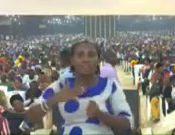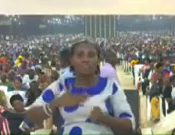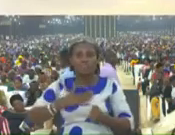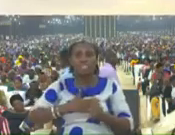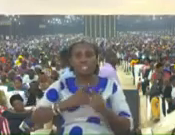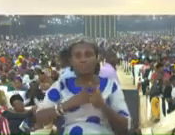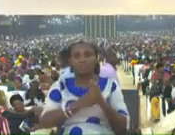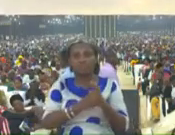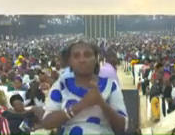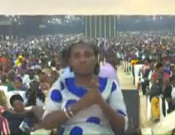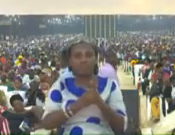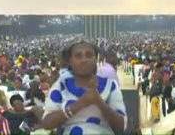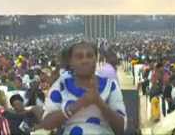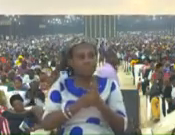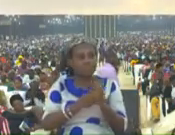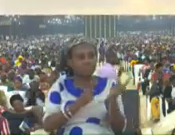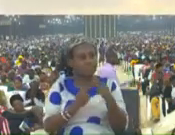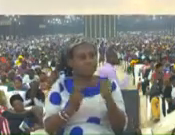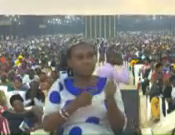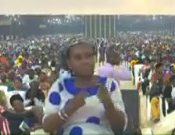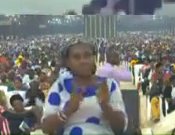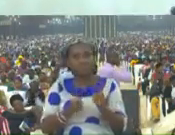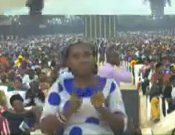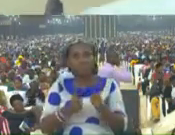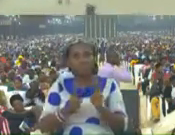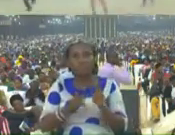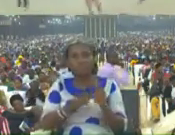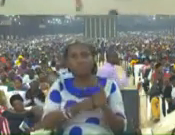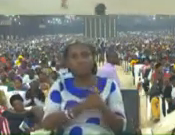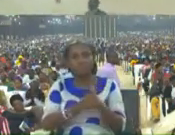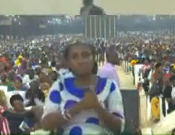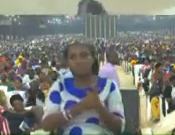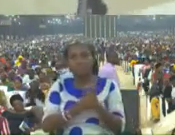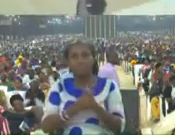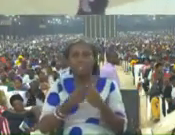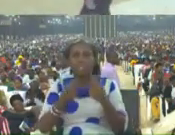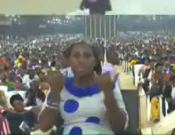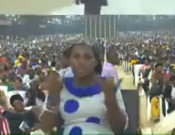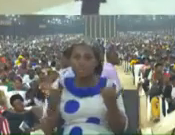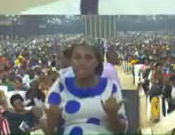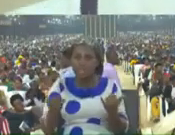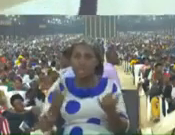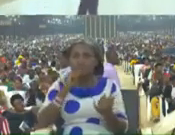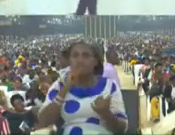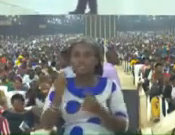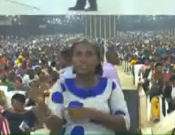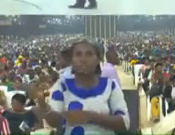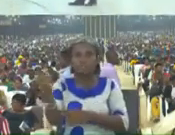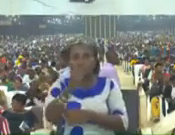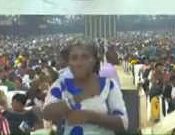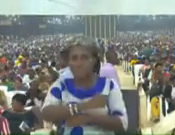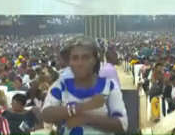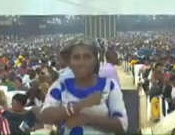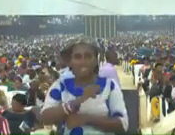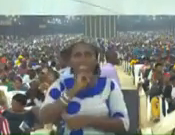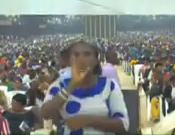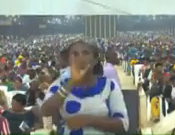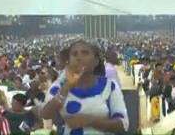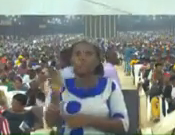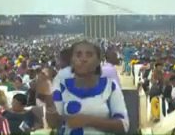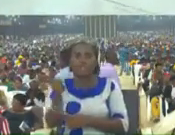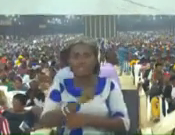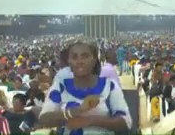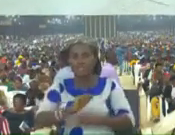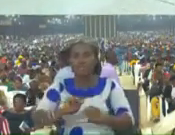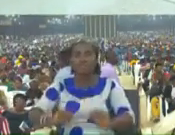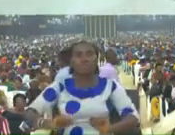You have to hurry up. It's your day of decision. You want to be saved.